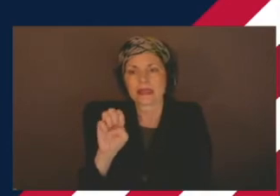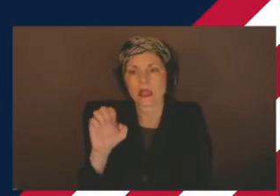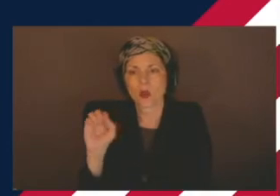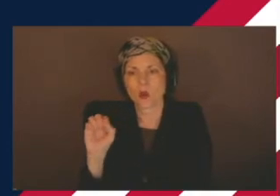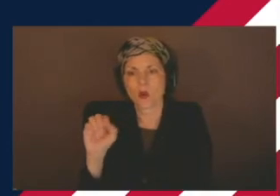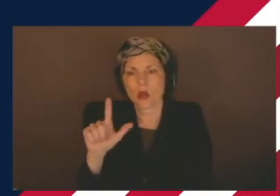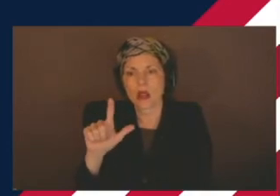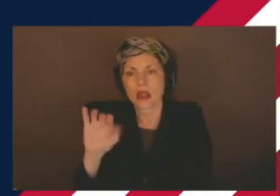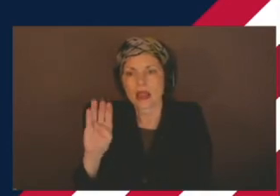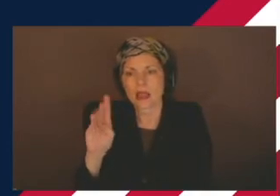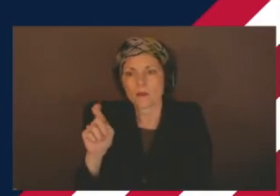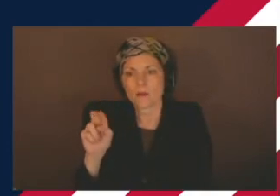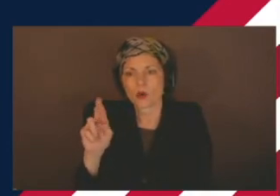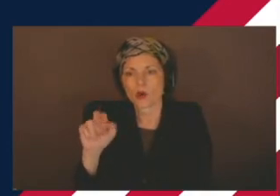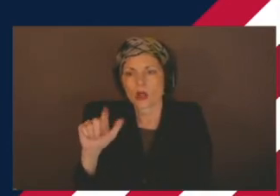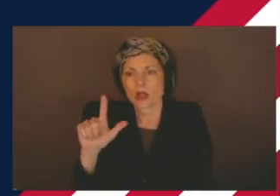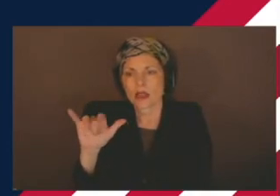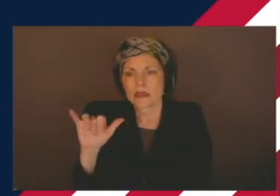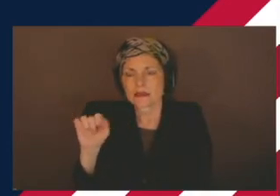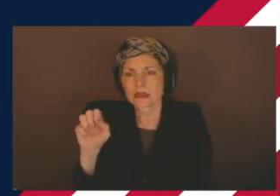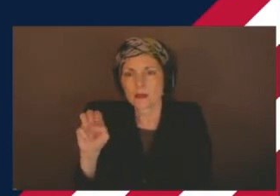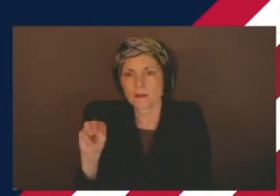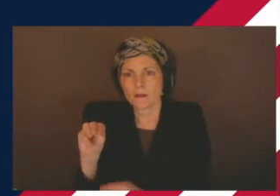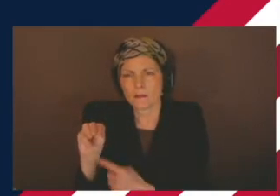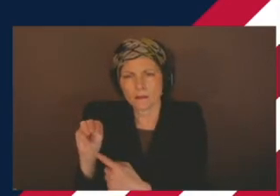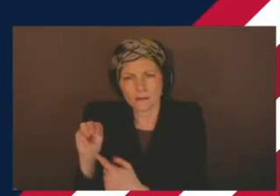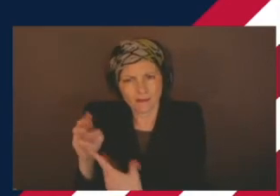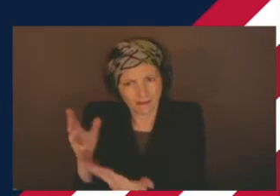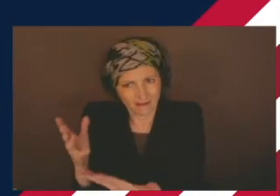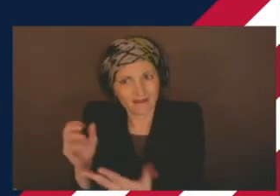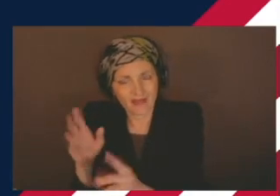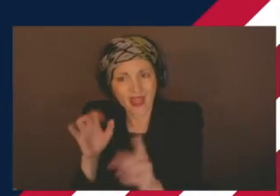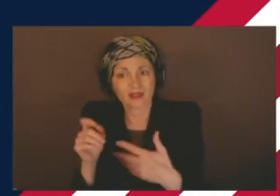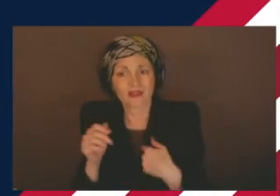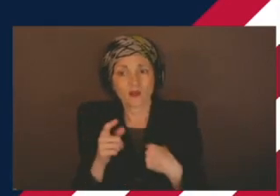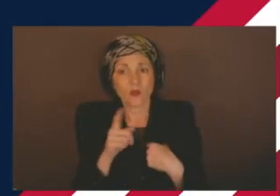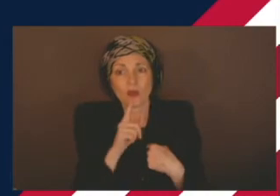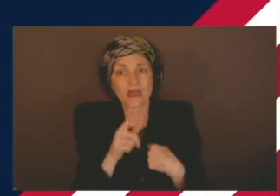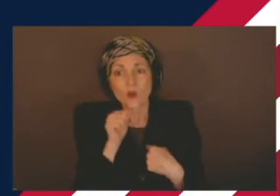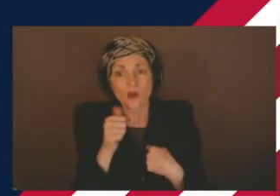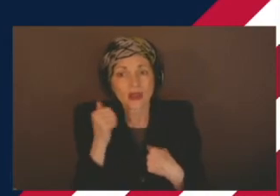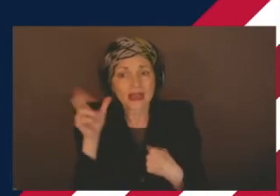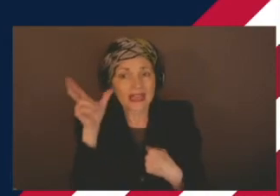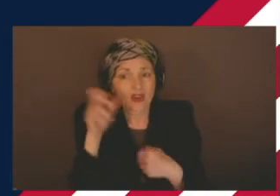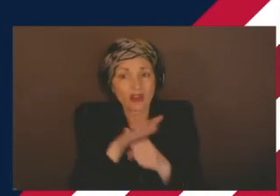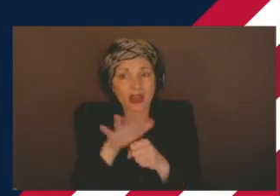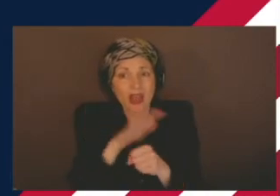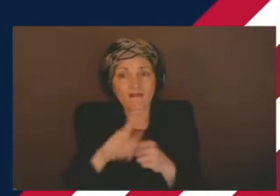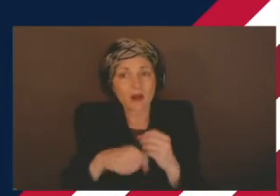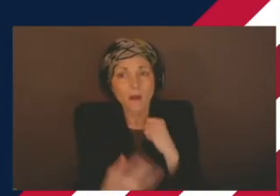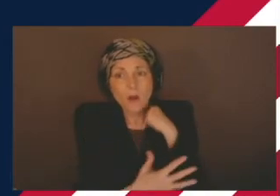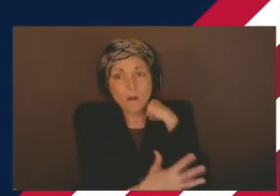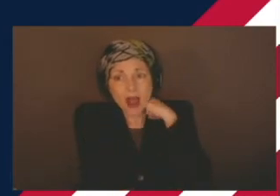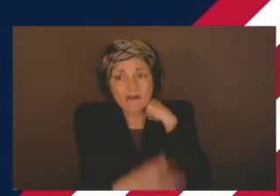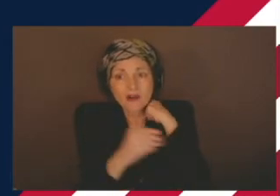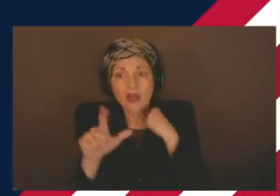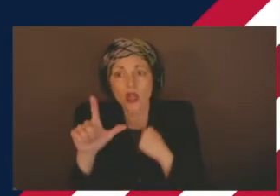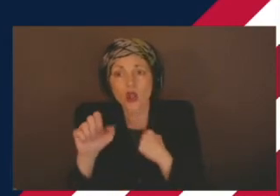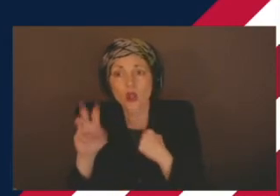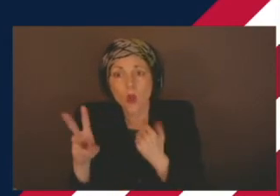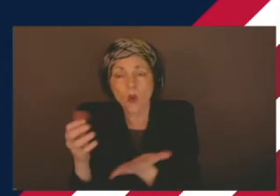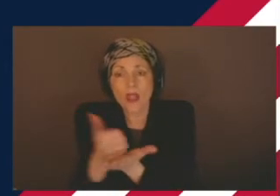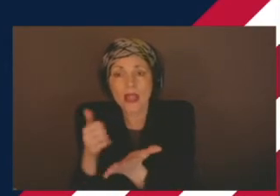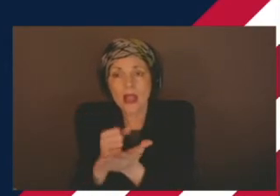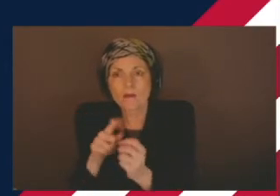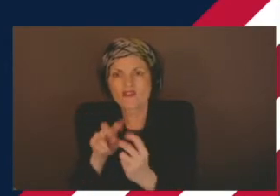up, we fix the society. The fact of the matter is we don't hear enough about poverty and low income folk, even from either party.